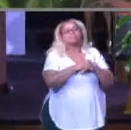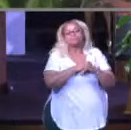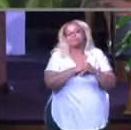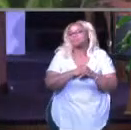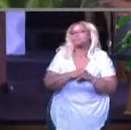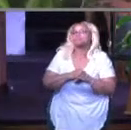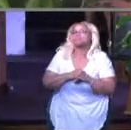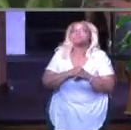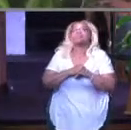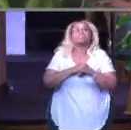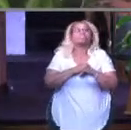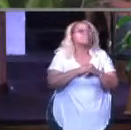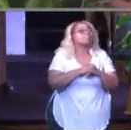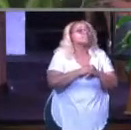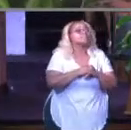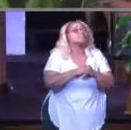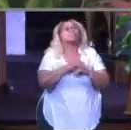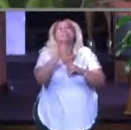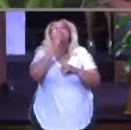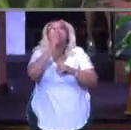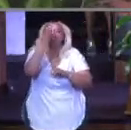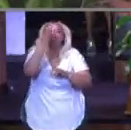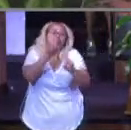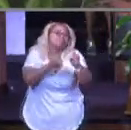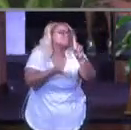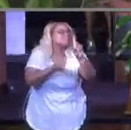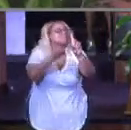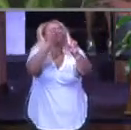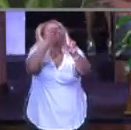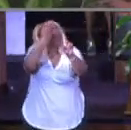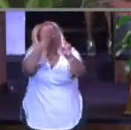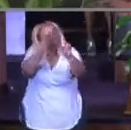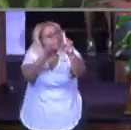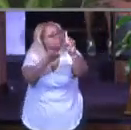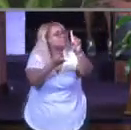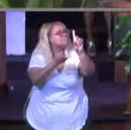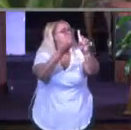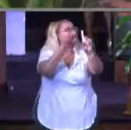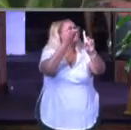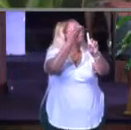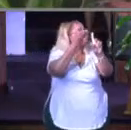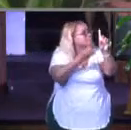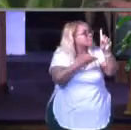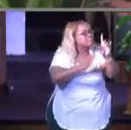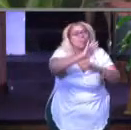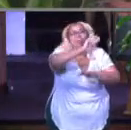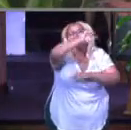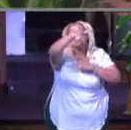Thank you.